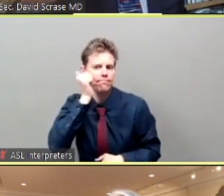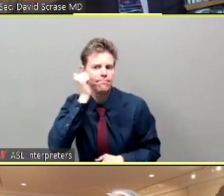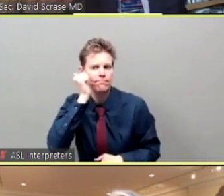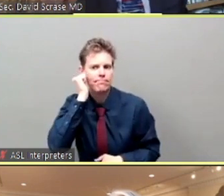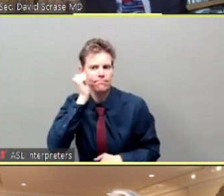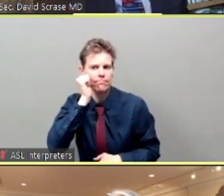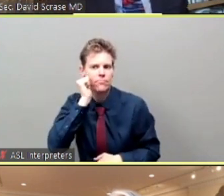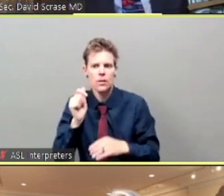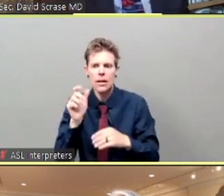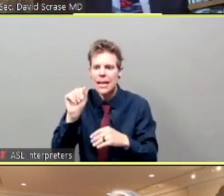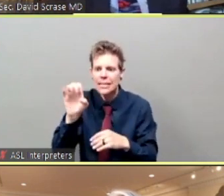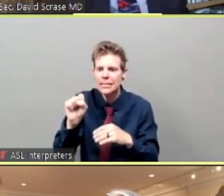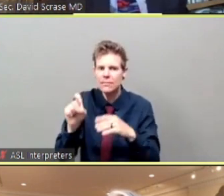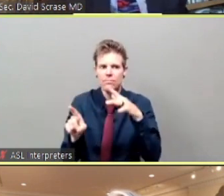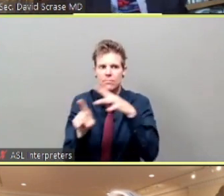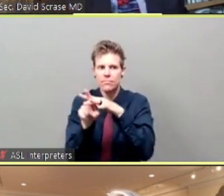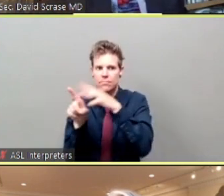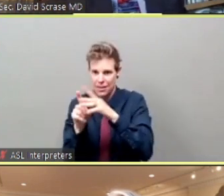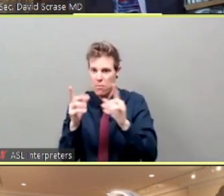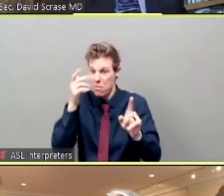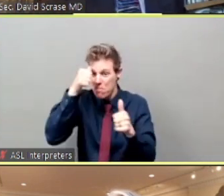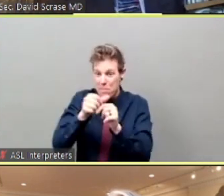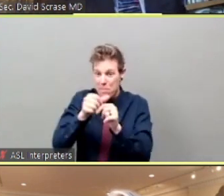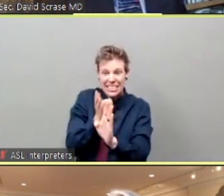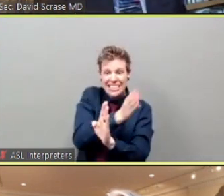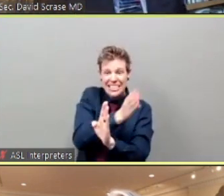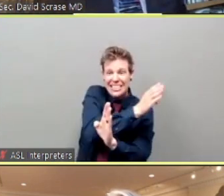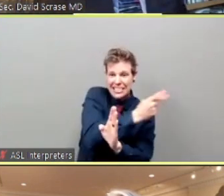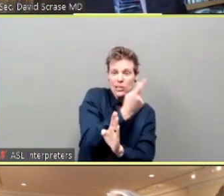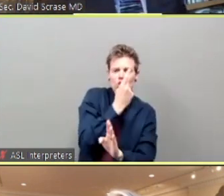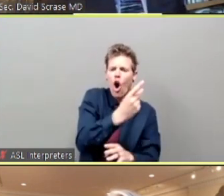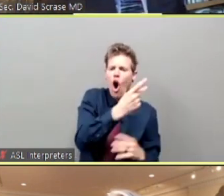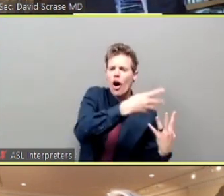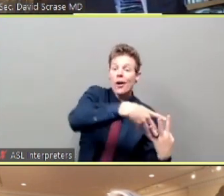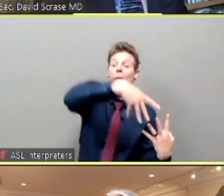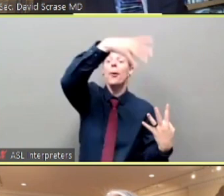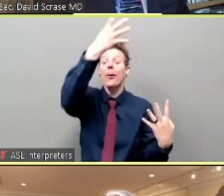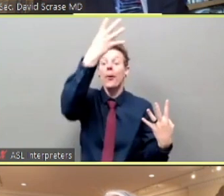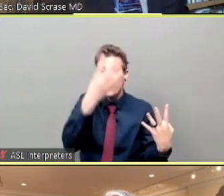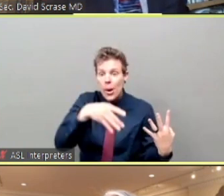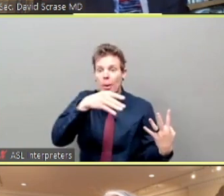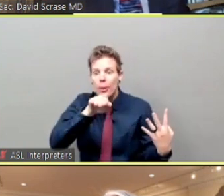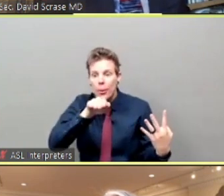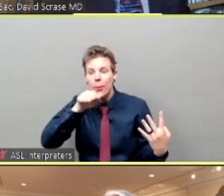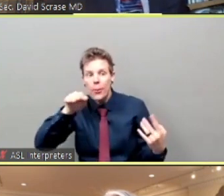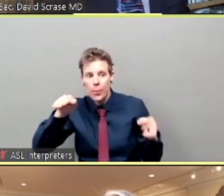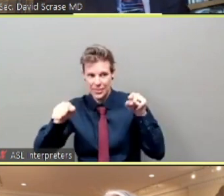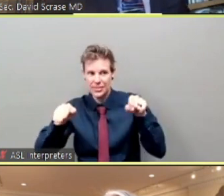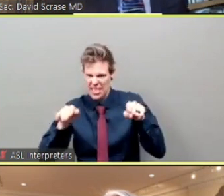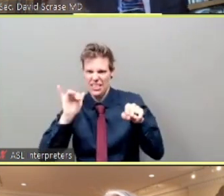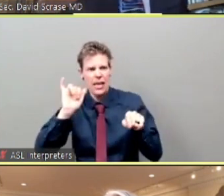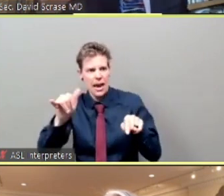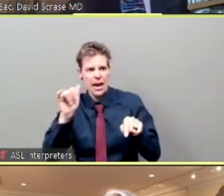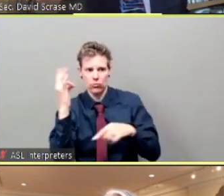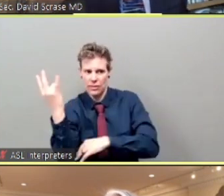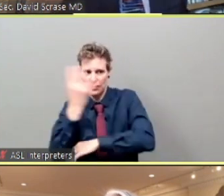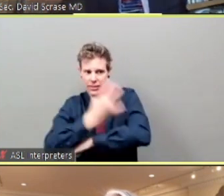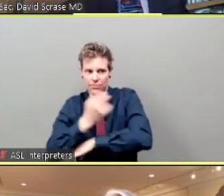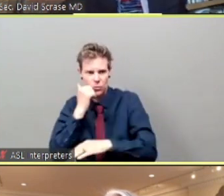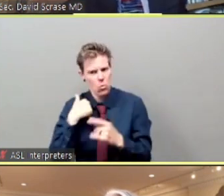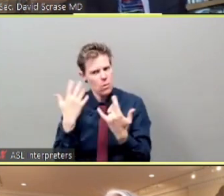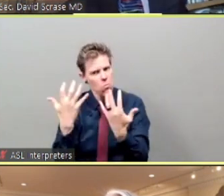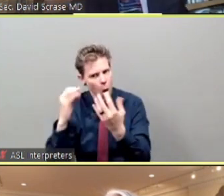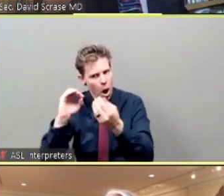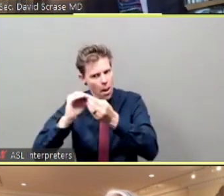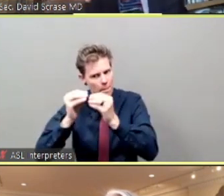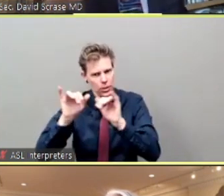you, to 210 or less. And if you're, and that will